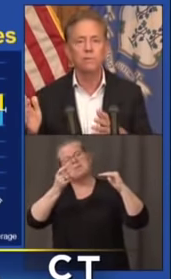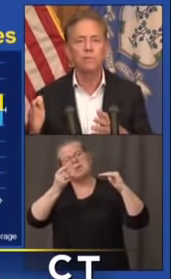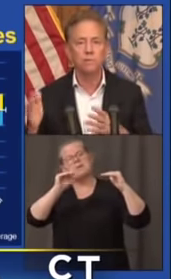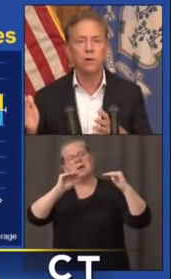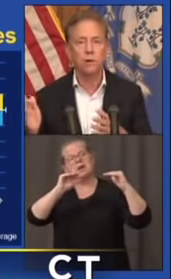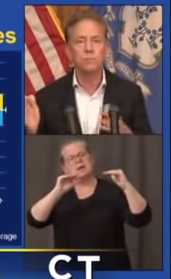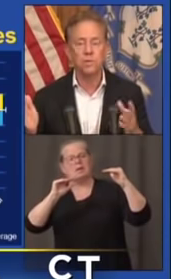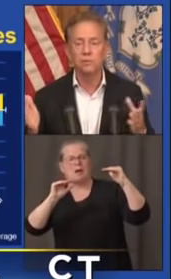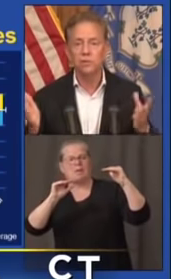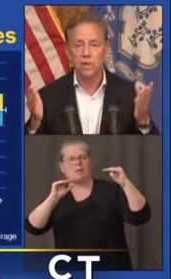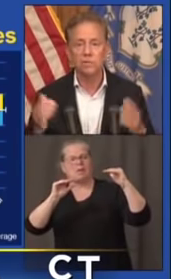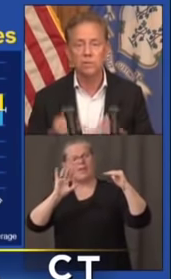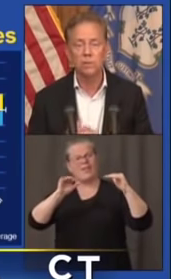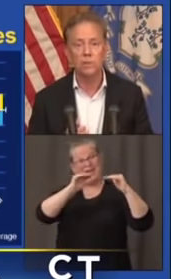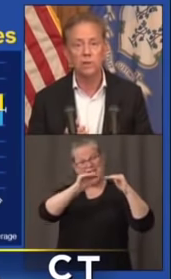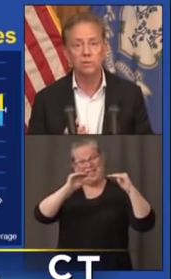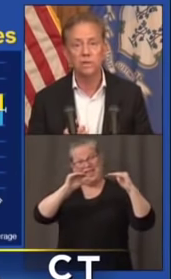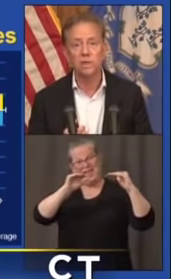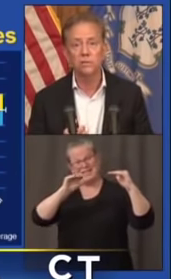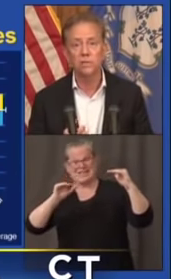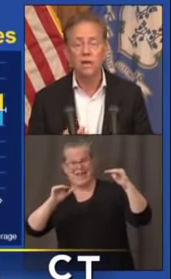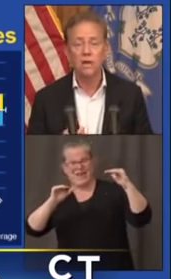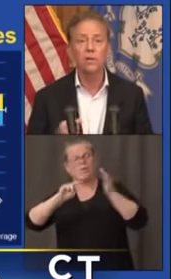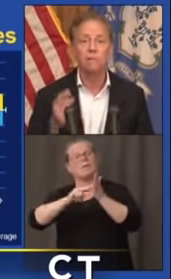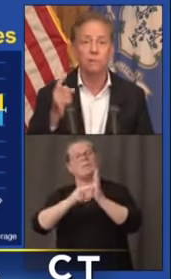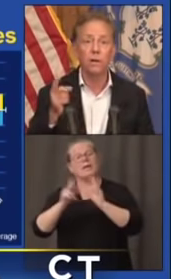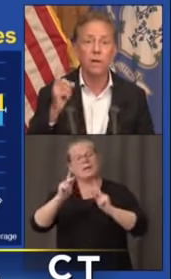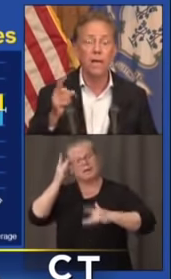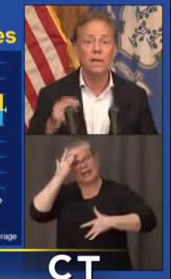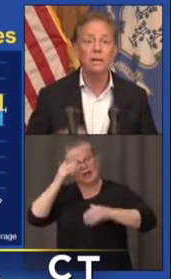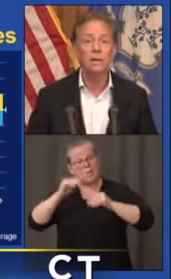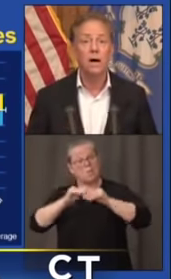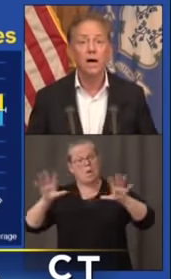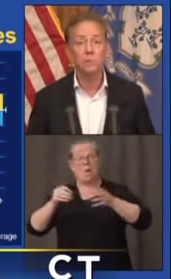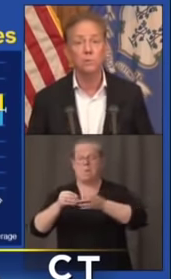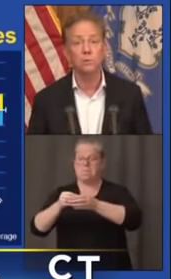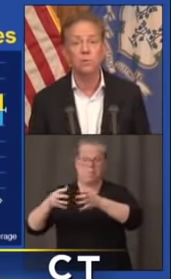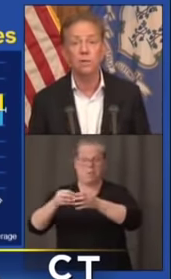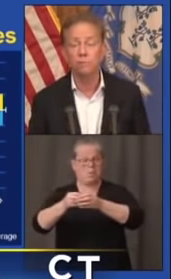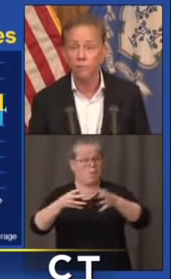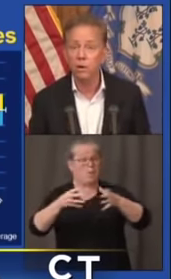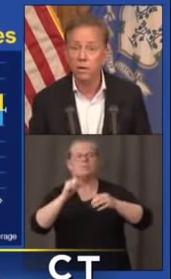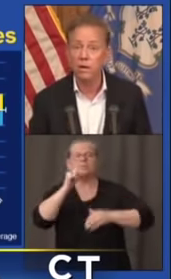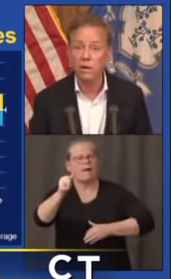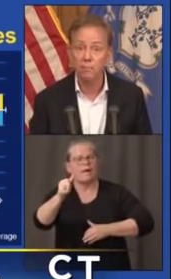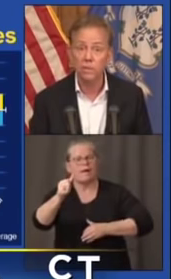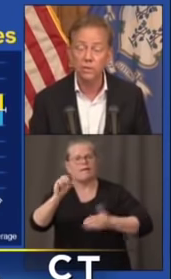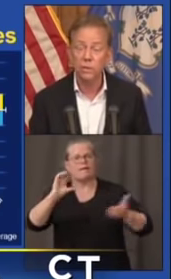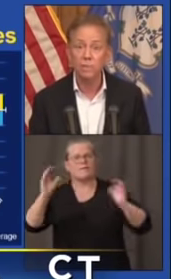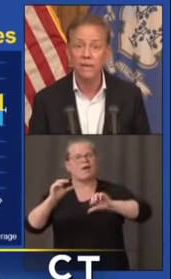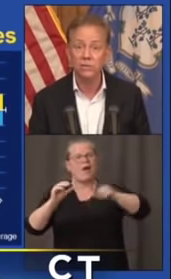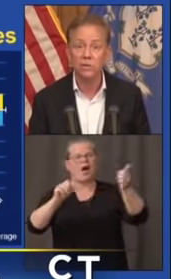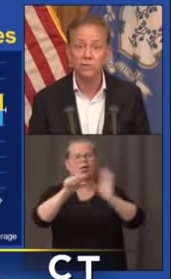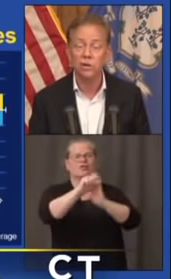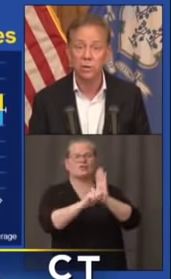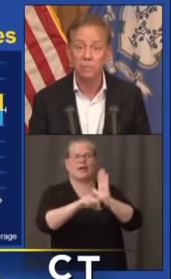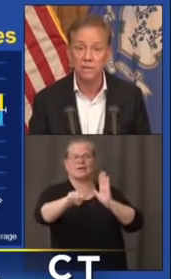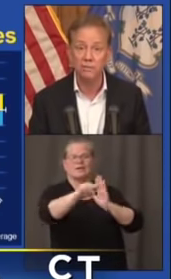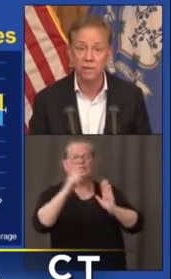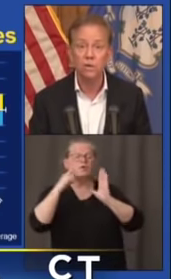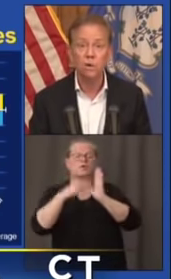means we don't have the flare-ups that you see in some of the other states. I'll tell you, 48 hospitals in Florida have reached capacity or